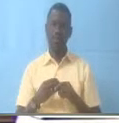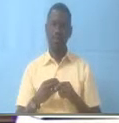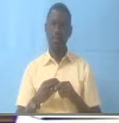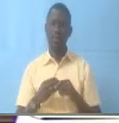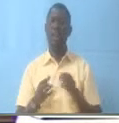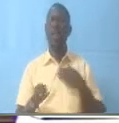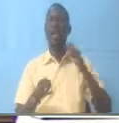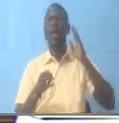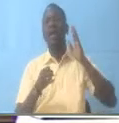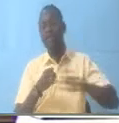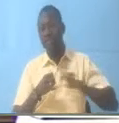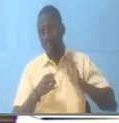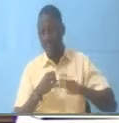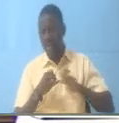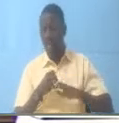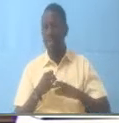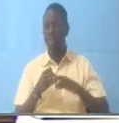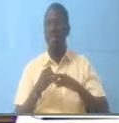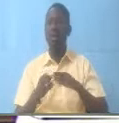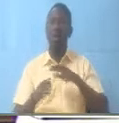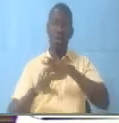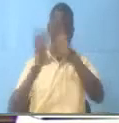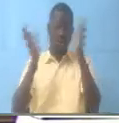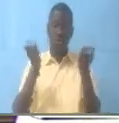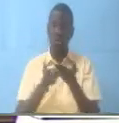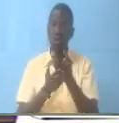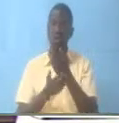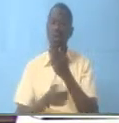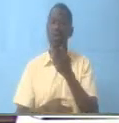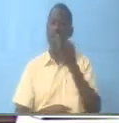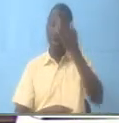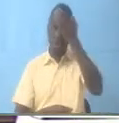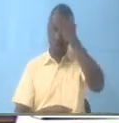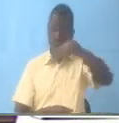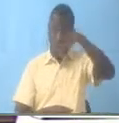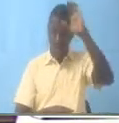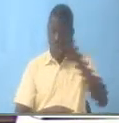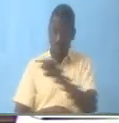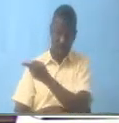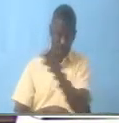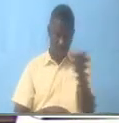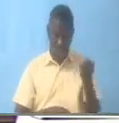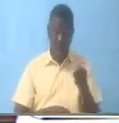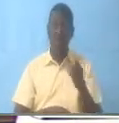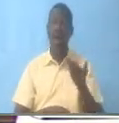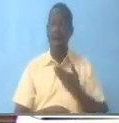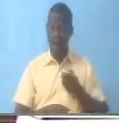And at the end of the day, the commissioners will also get the opportunity to ask you questions.